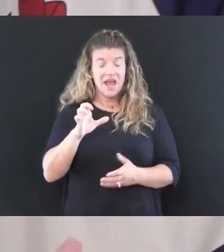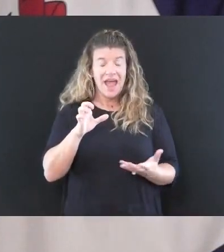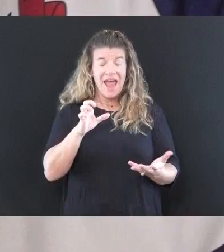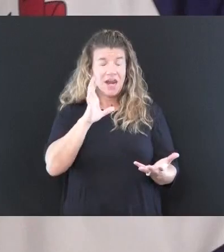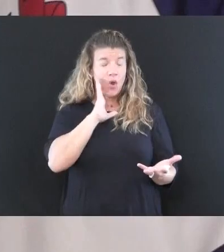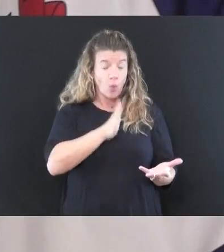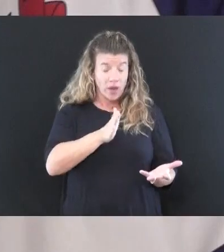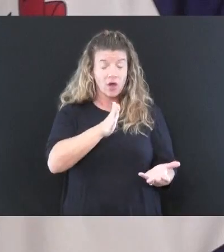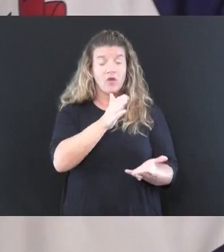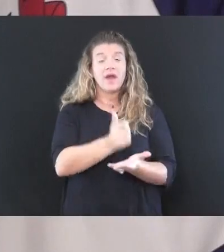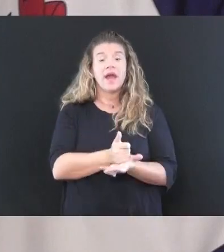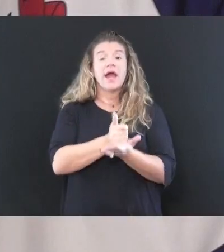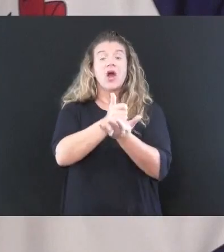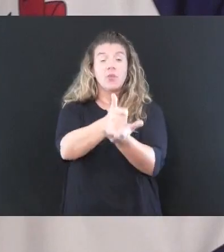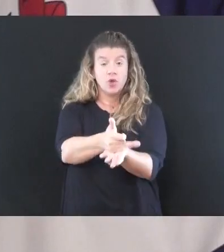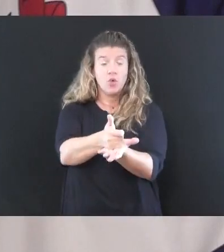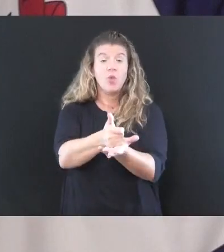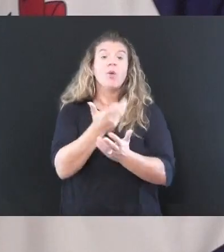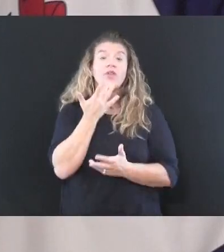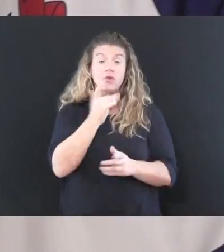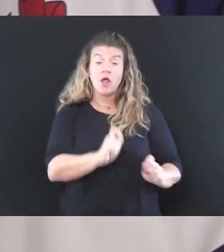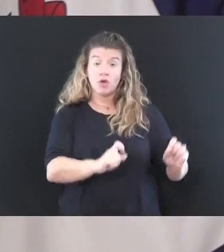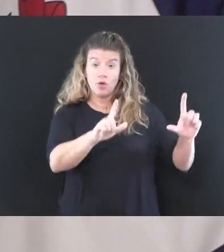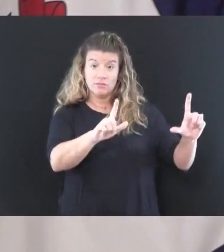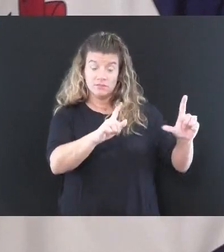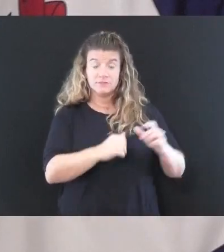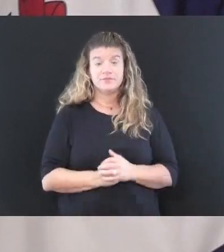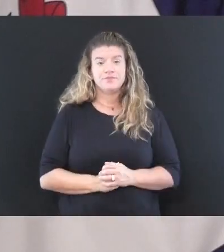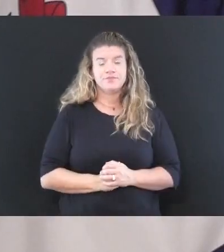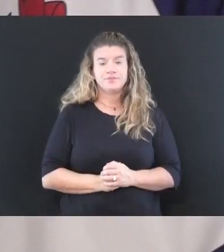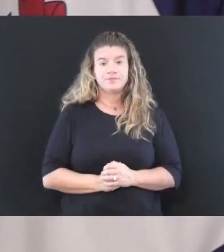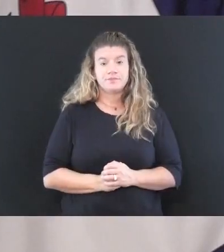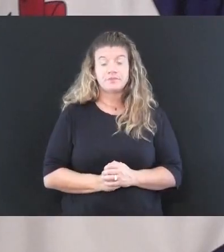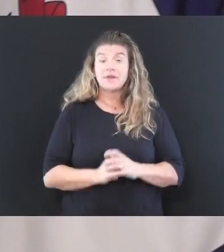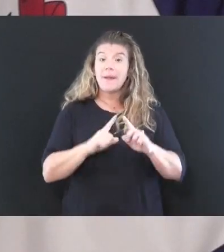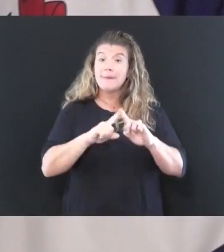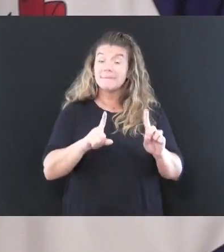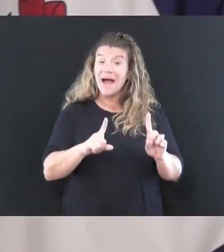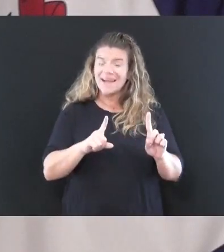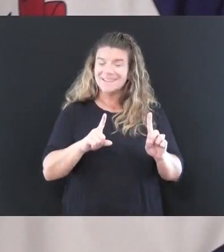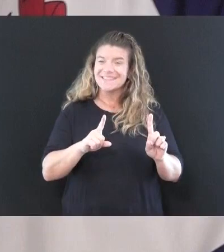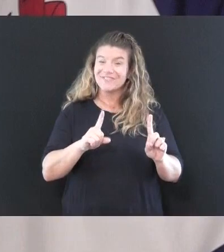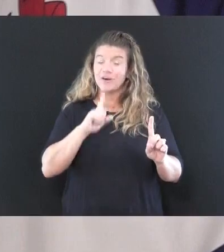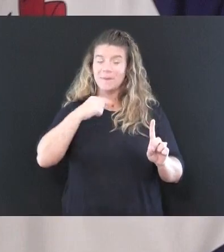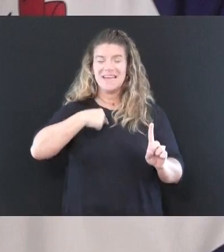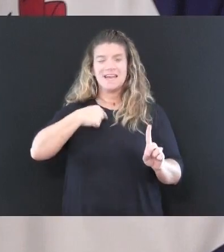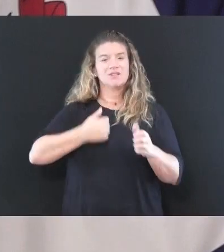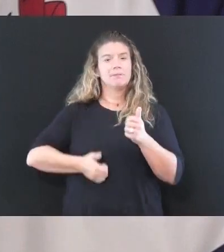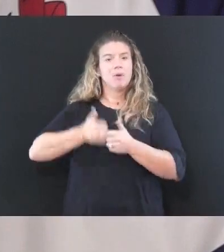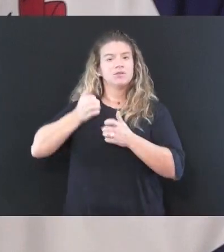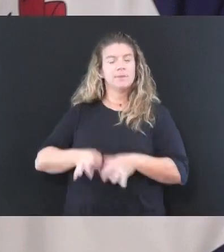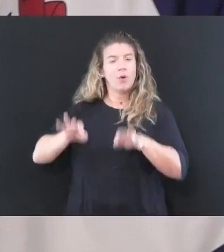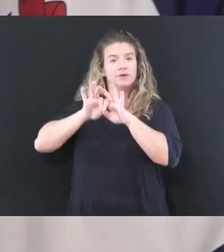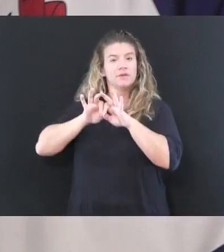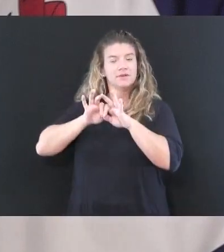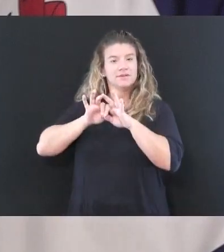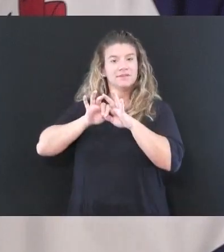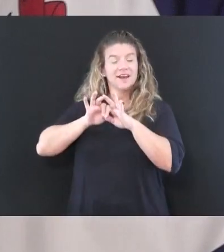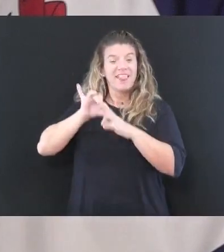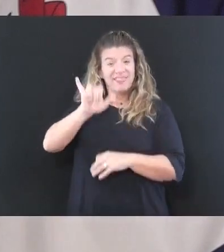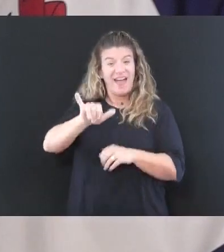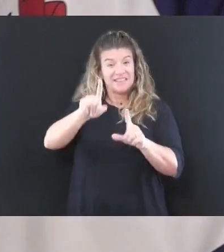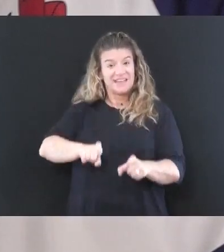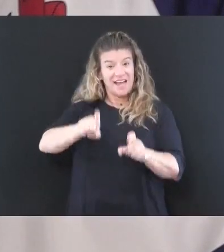help you from the standpoint of the color code. But the thing that it will do that is the most significant of all, it will help